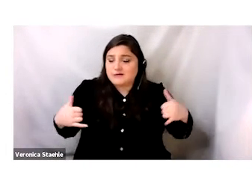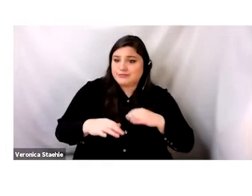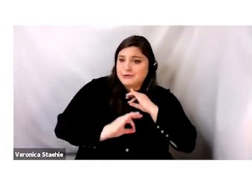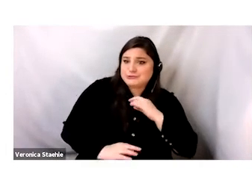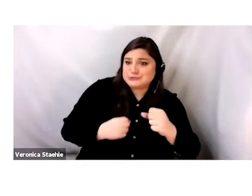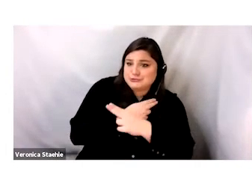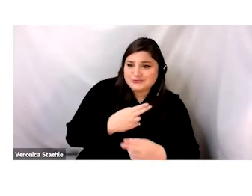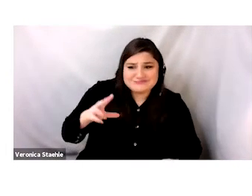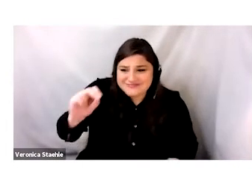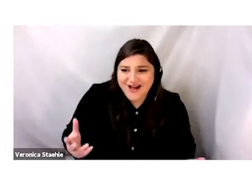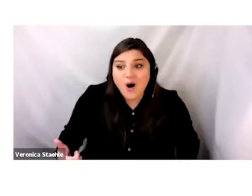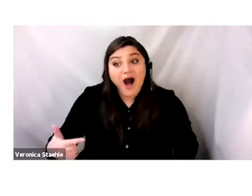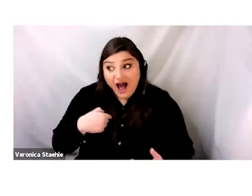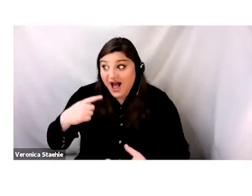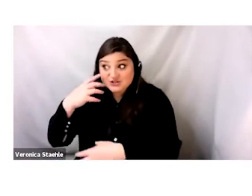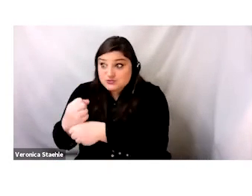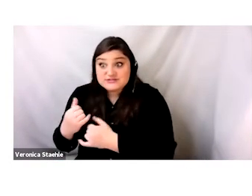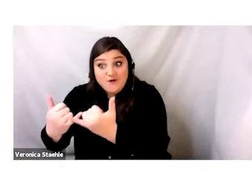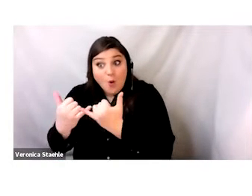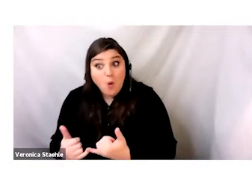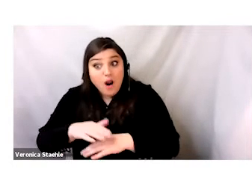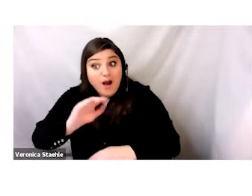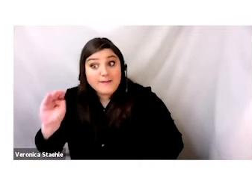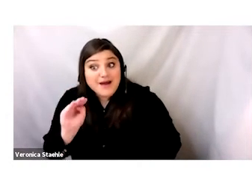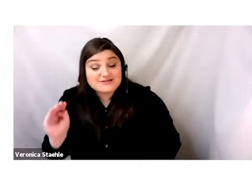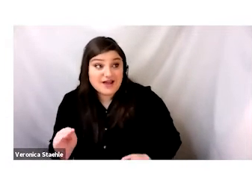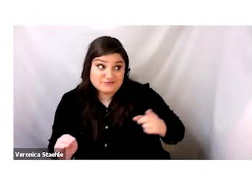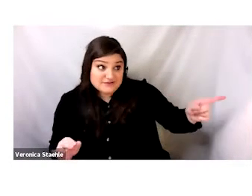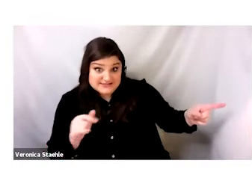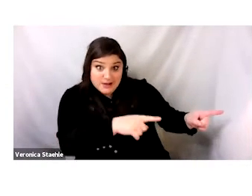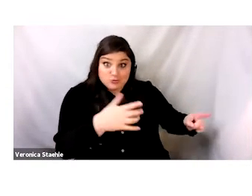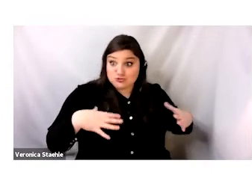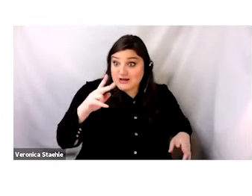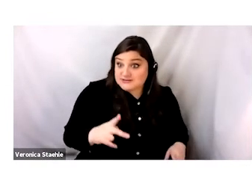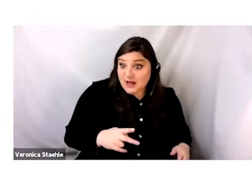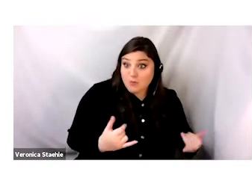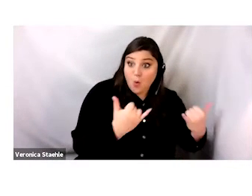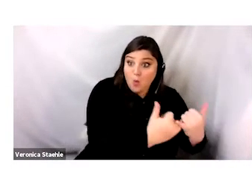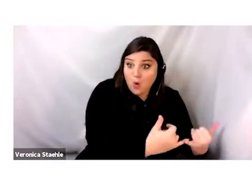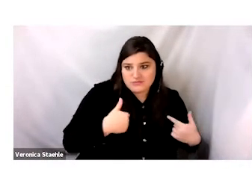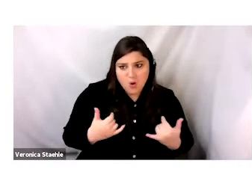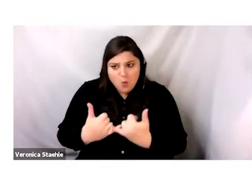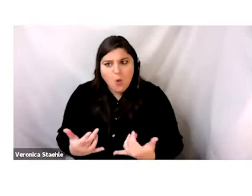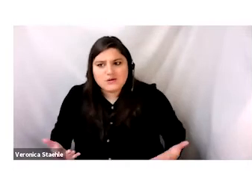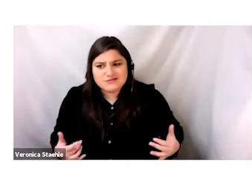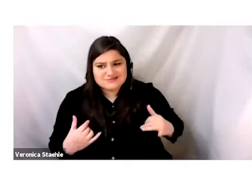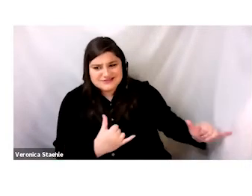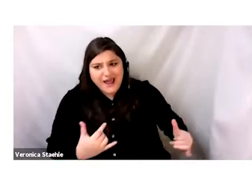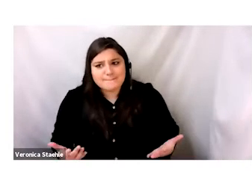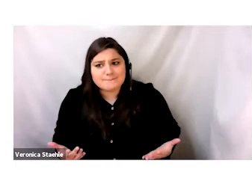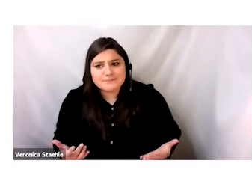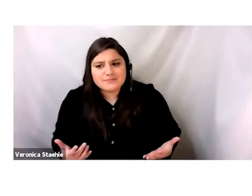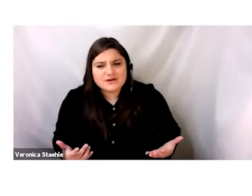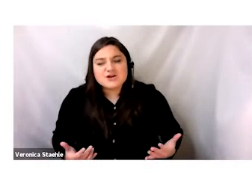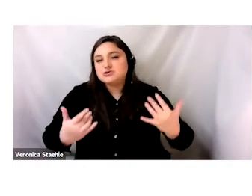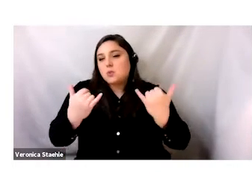on Monday, just like that person might be getting an award as well. So how do we recognize that power dynamics show